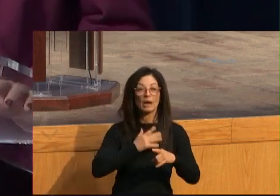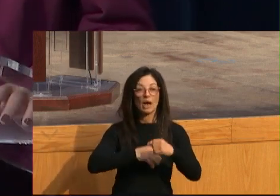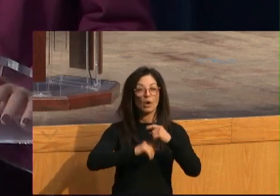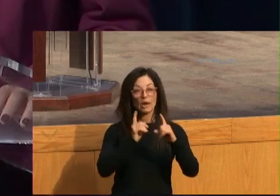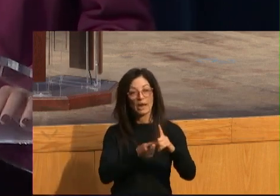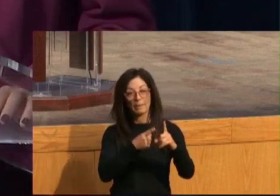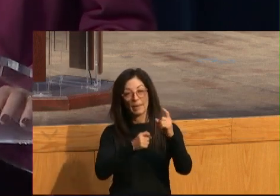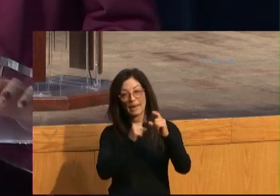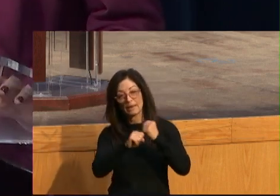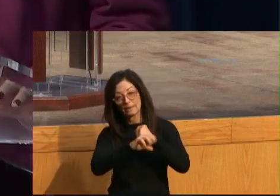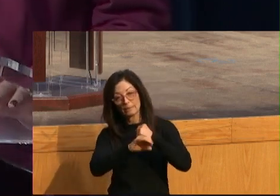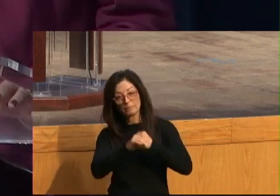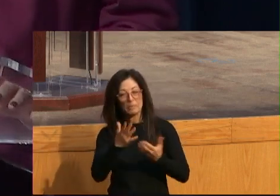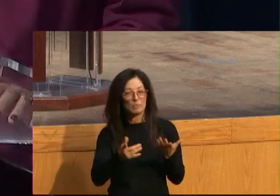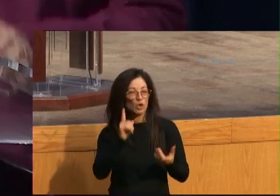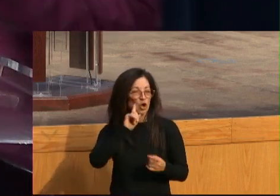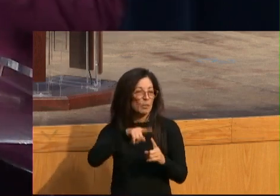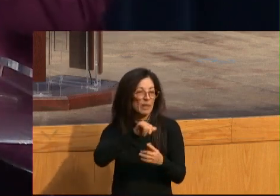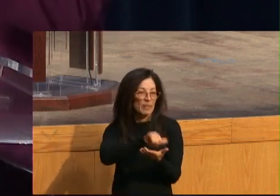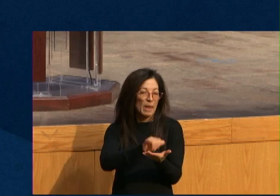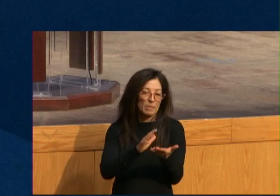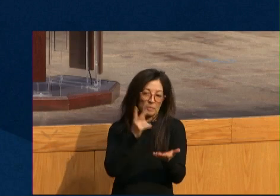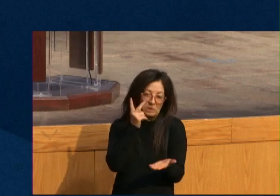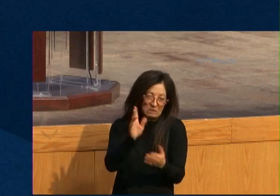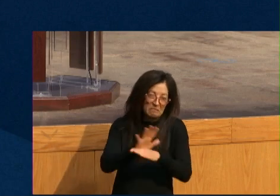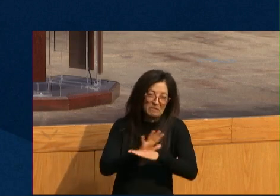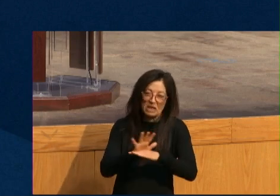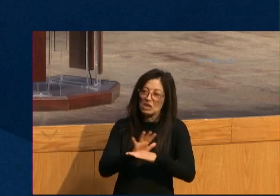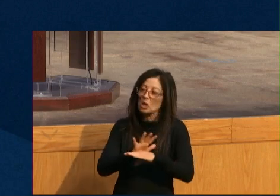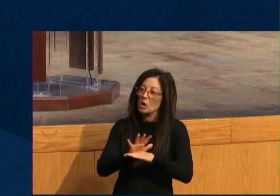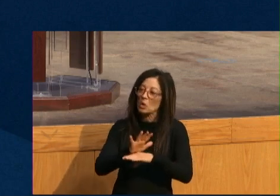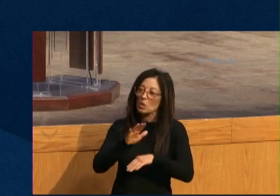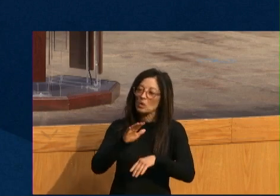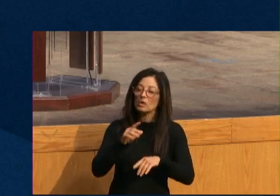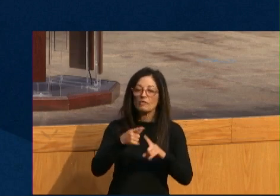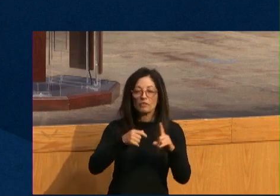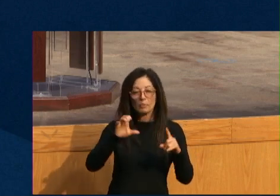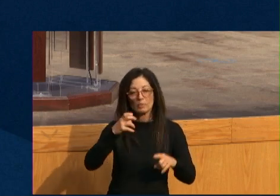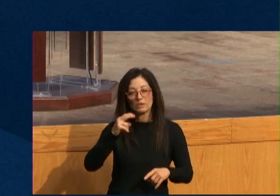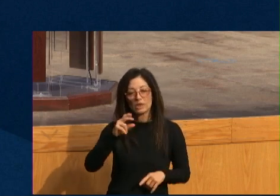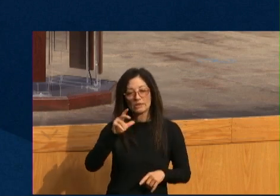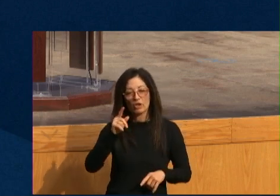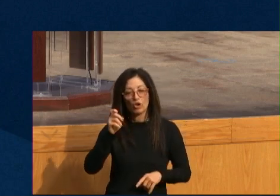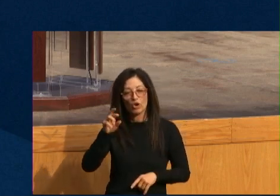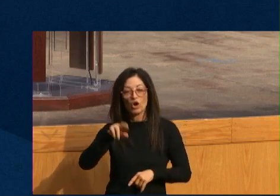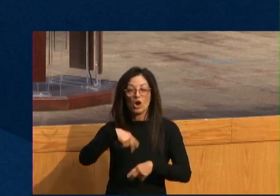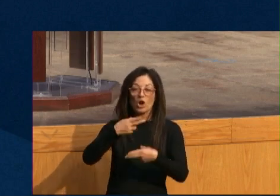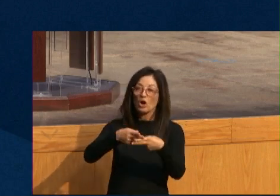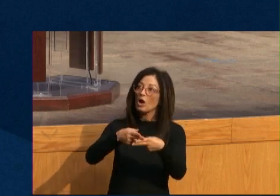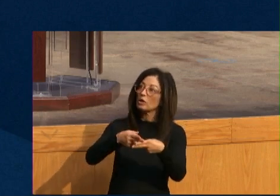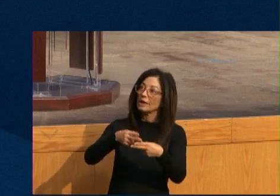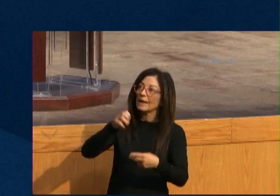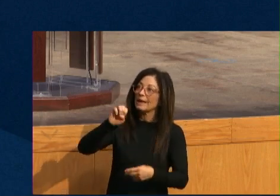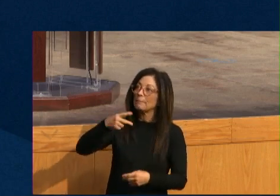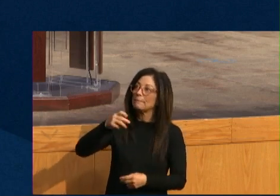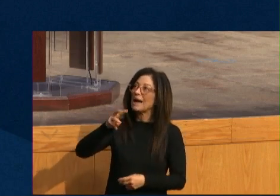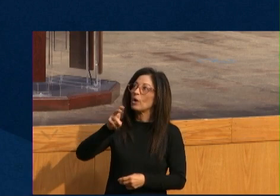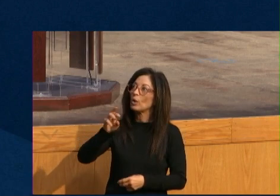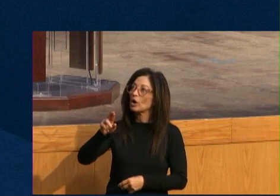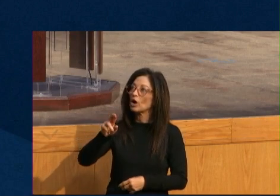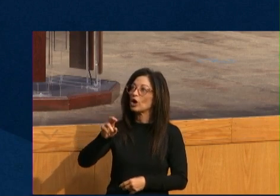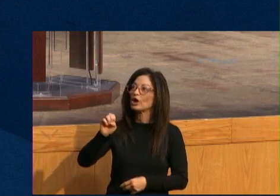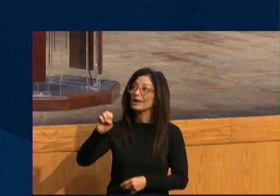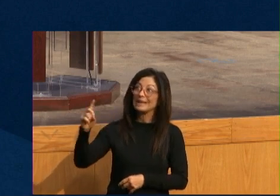may have heard a little bit about, or you may have seen a video from the Chancellor about, called Empowered for Student Success. It has